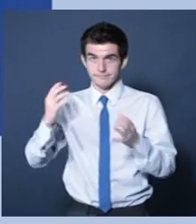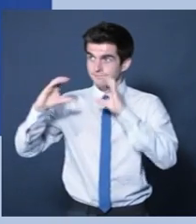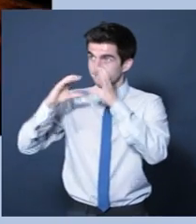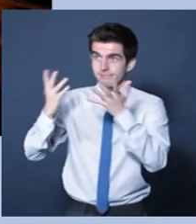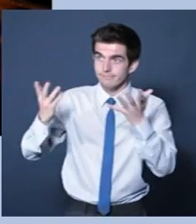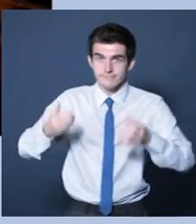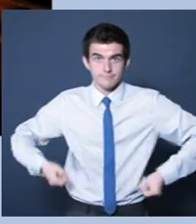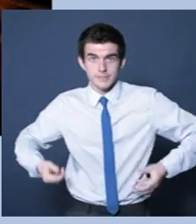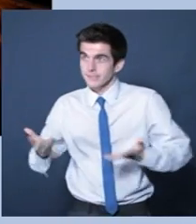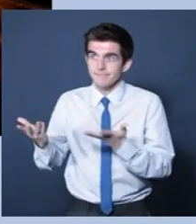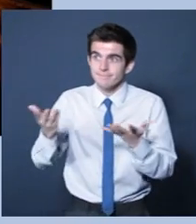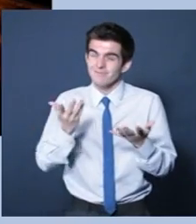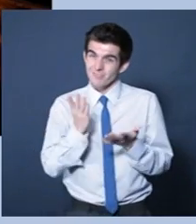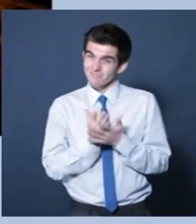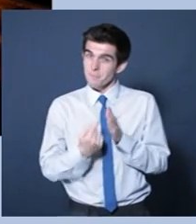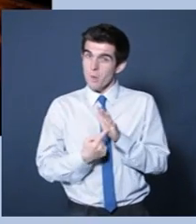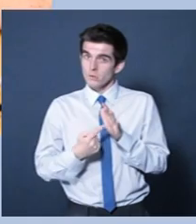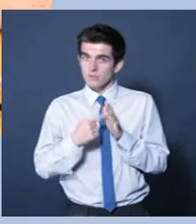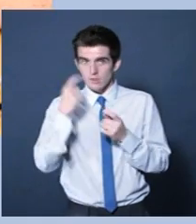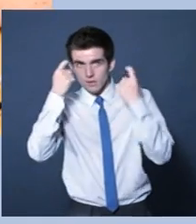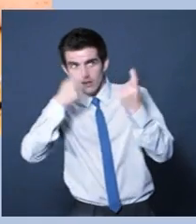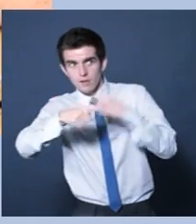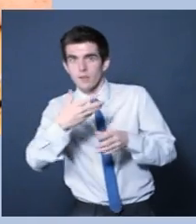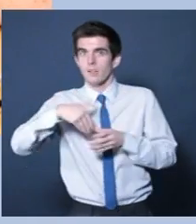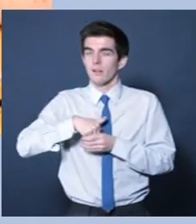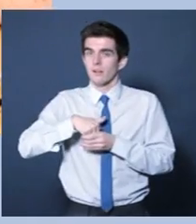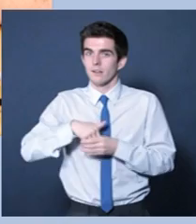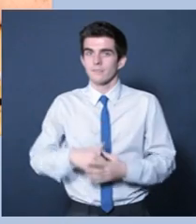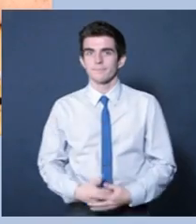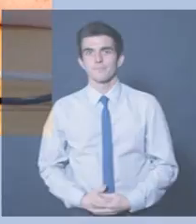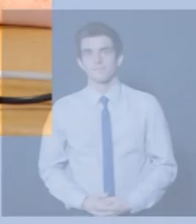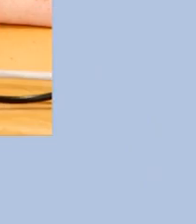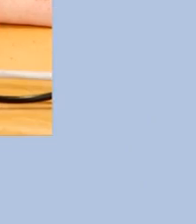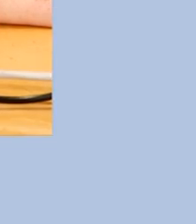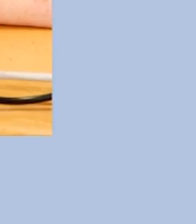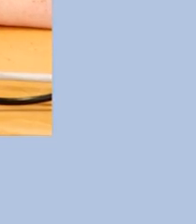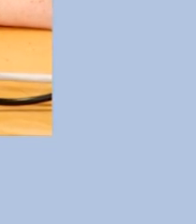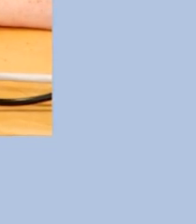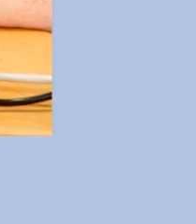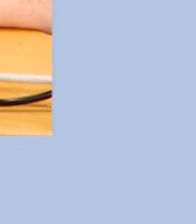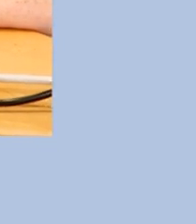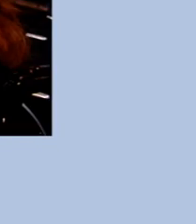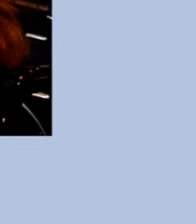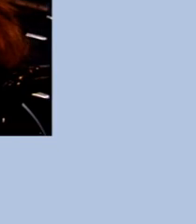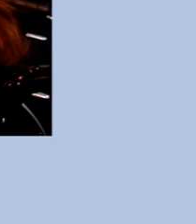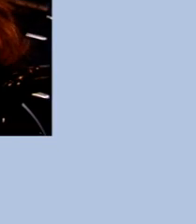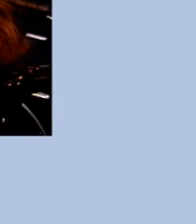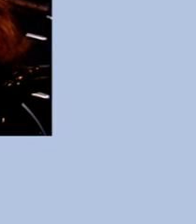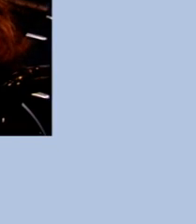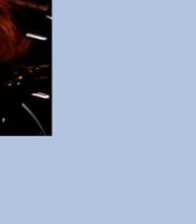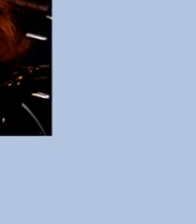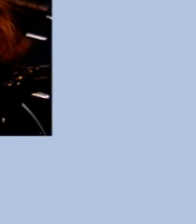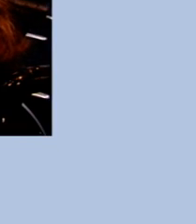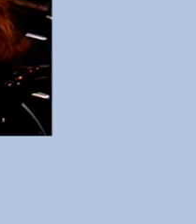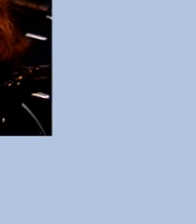include them. Now, I notice that the website does have an accessibility page, which I will just